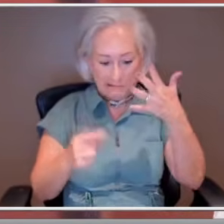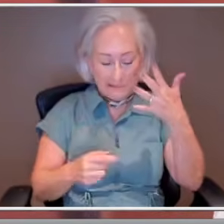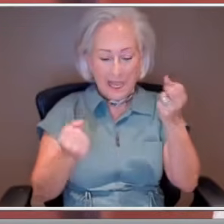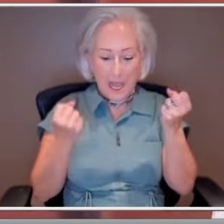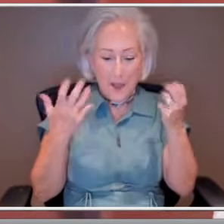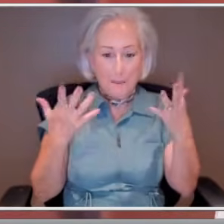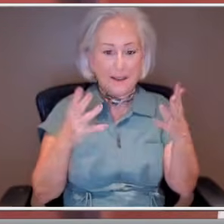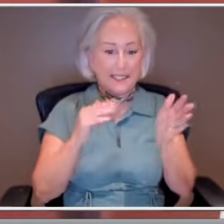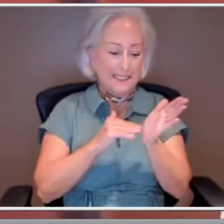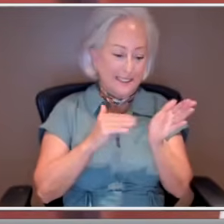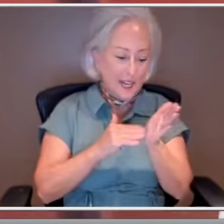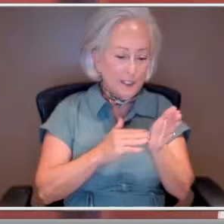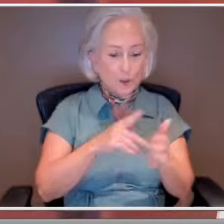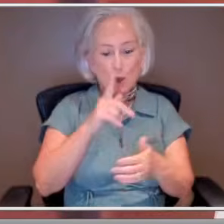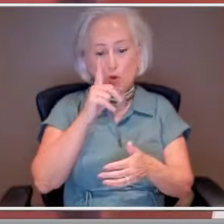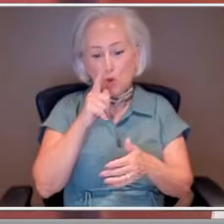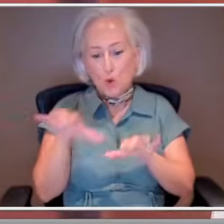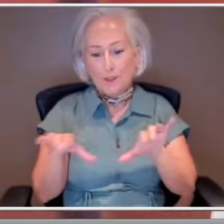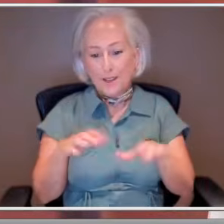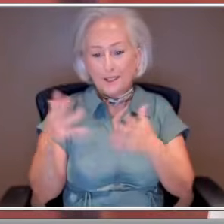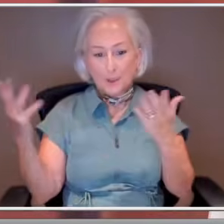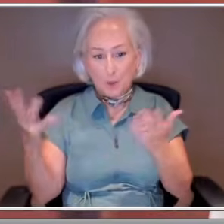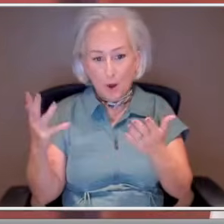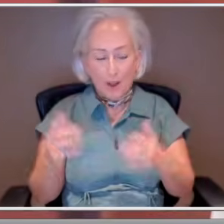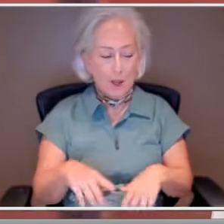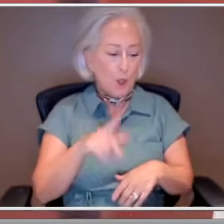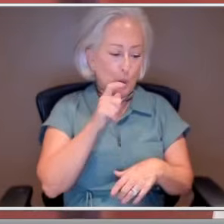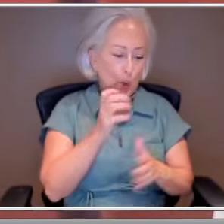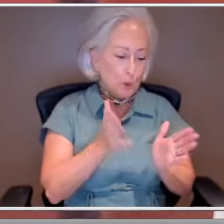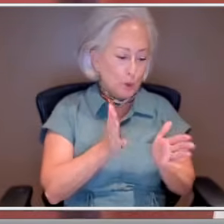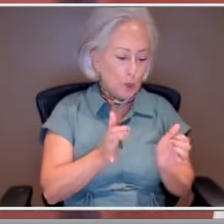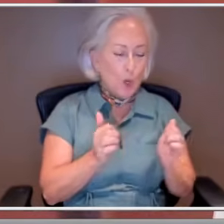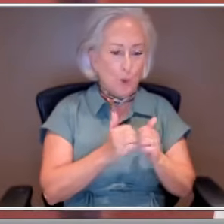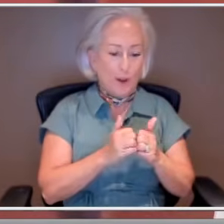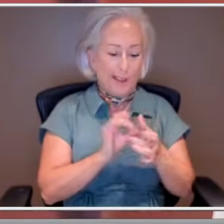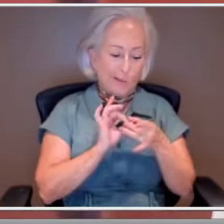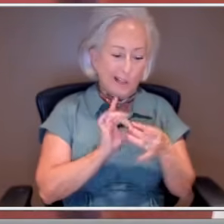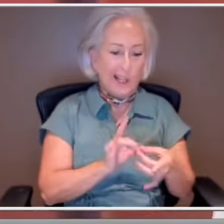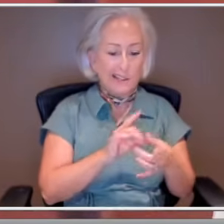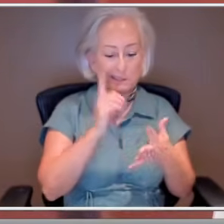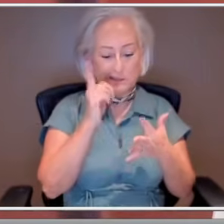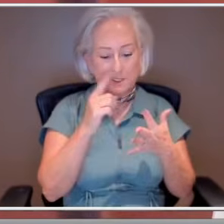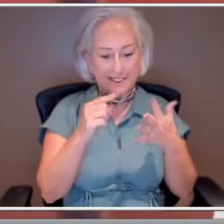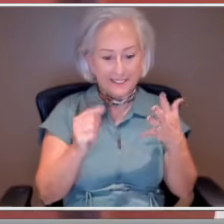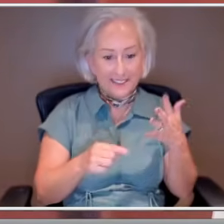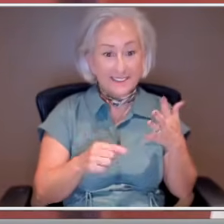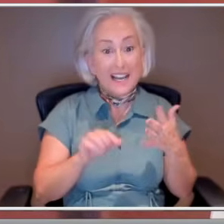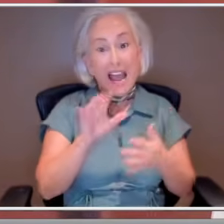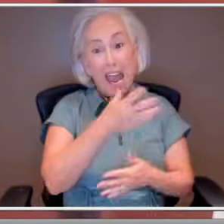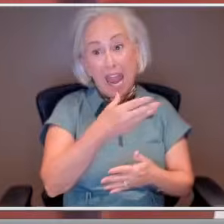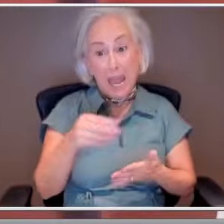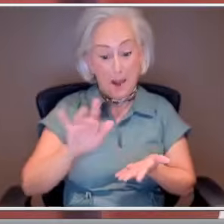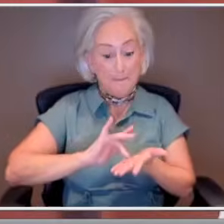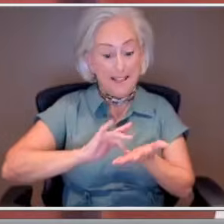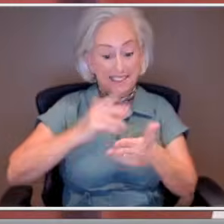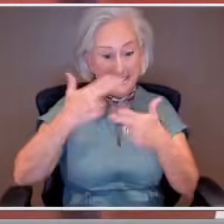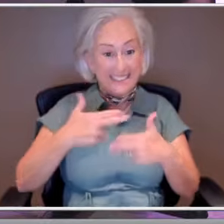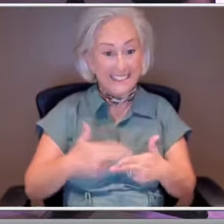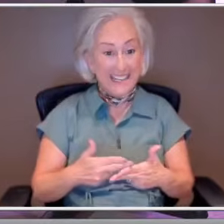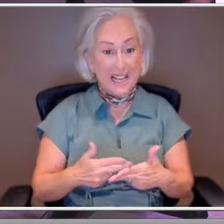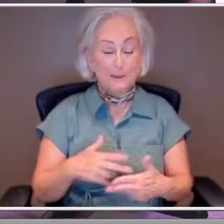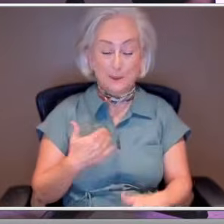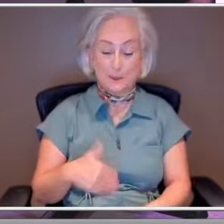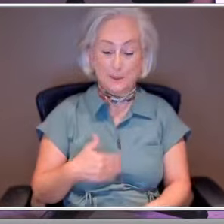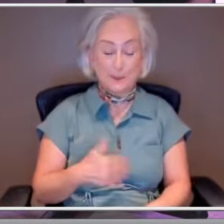to talk to about certain things, or even just medicine-wise. So it was pretty cool. Do you have a family